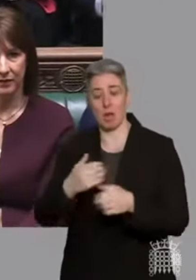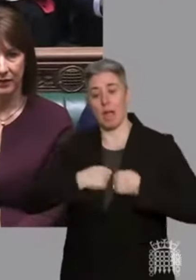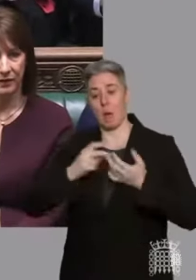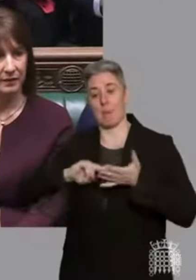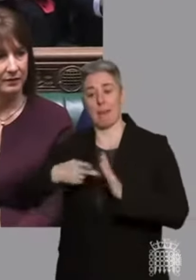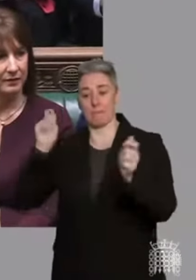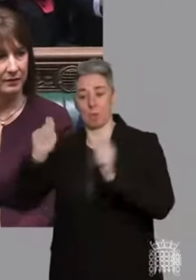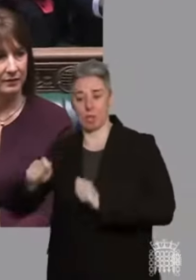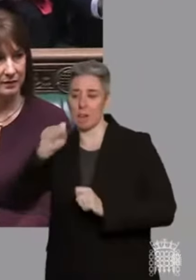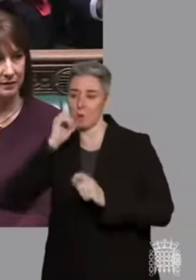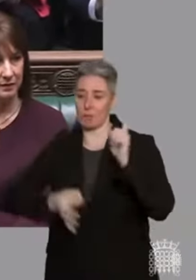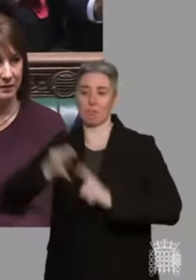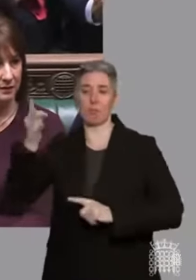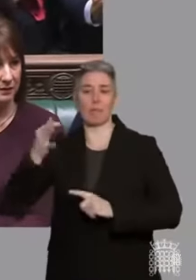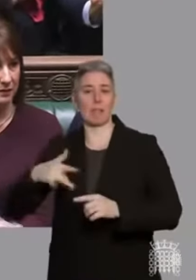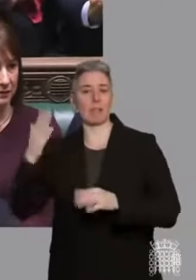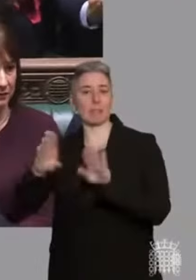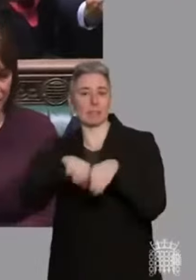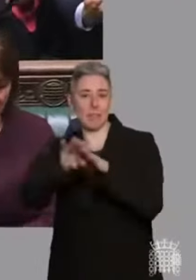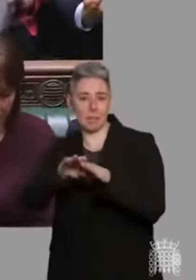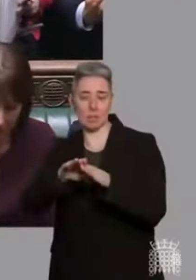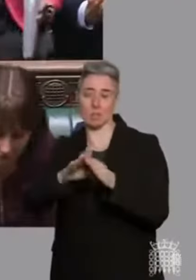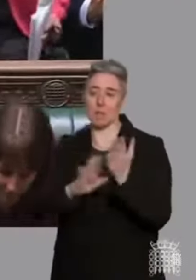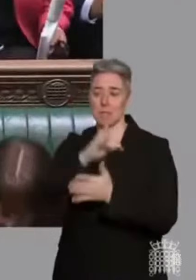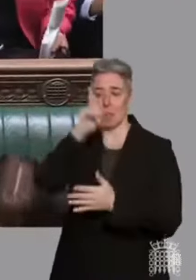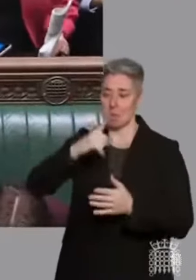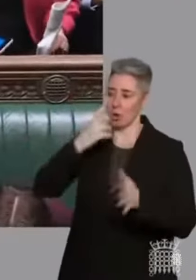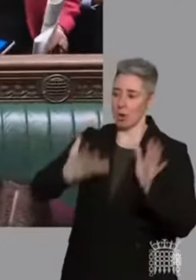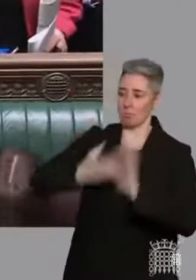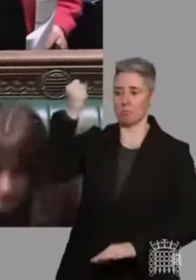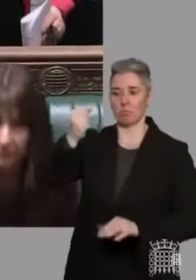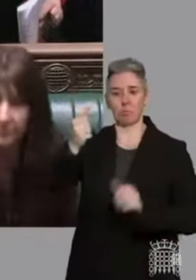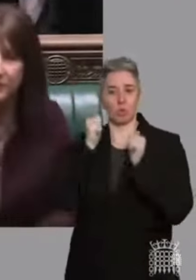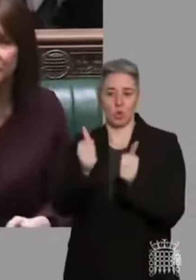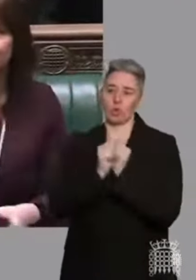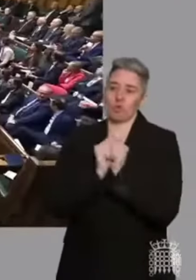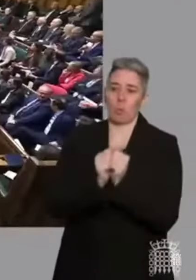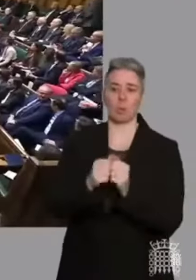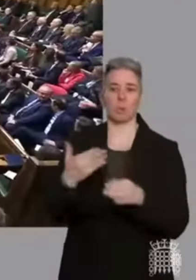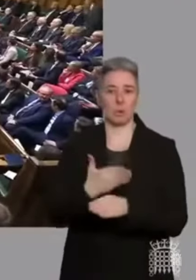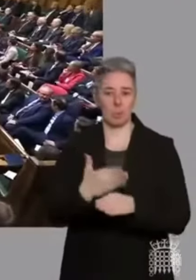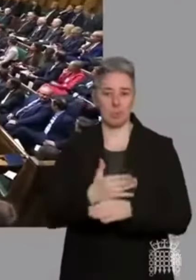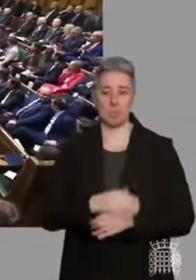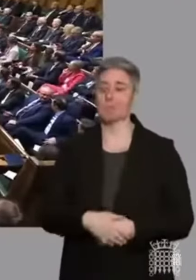jobs to make work pay. Thank you, Mr. Speaker. That completes Prime Minister's questions. No.